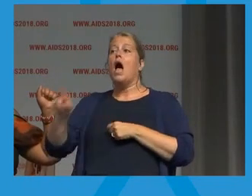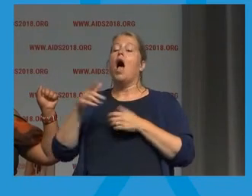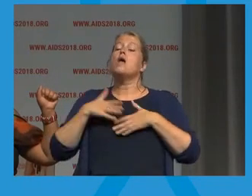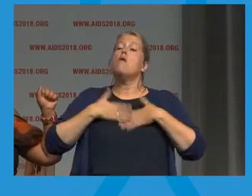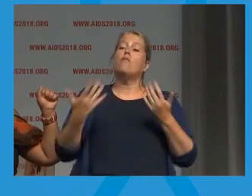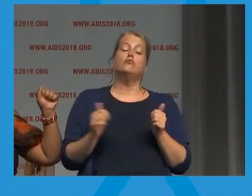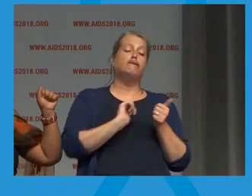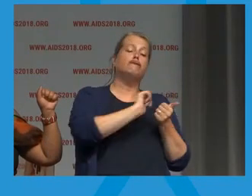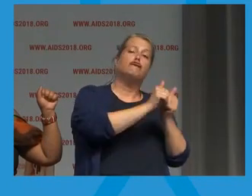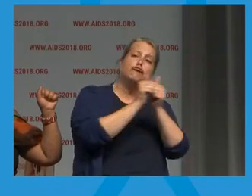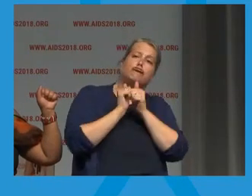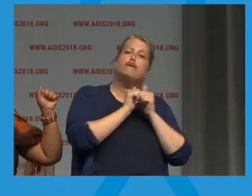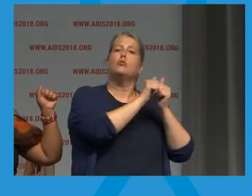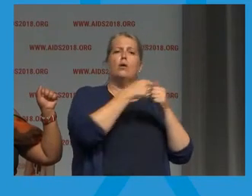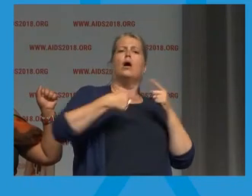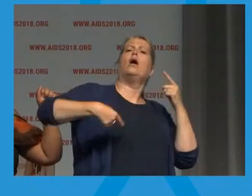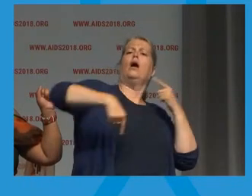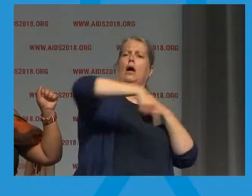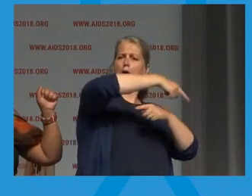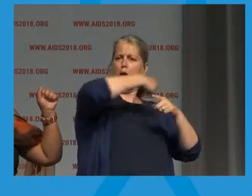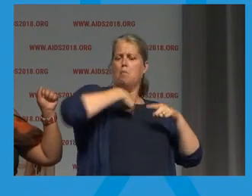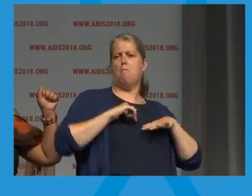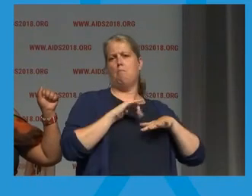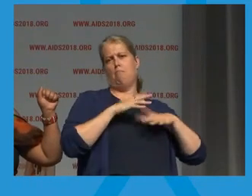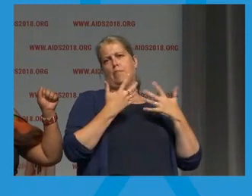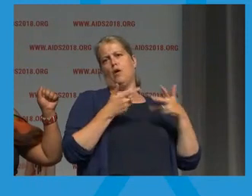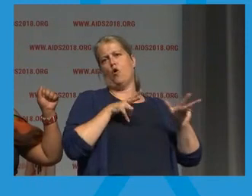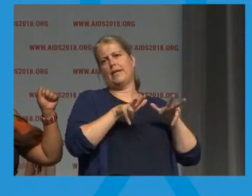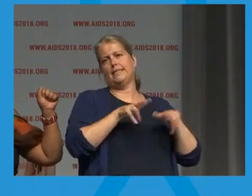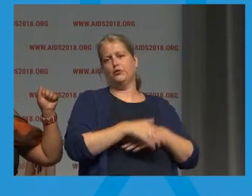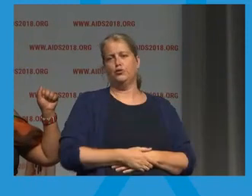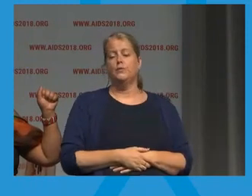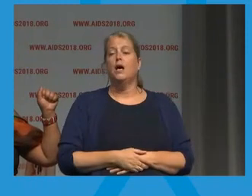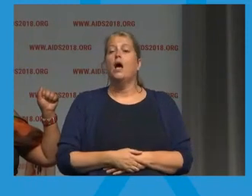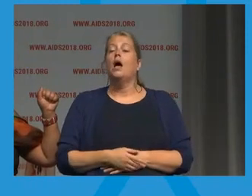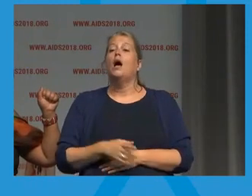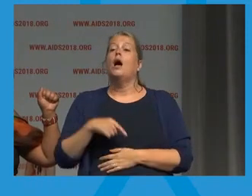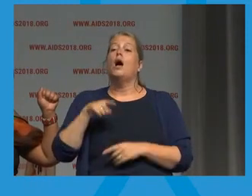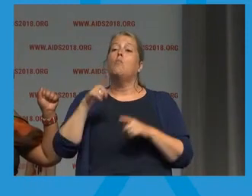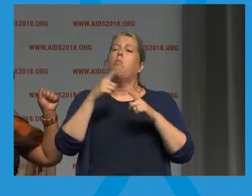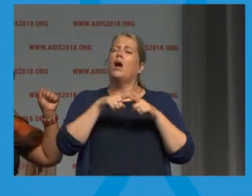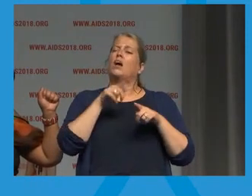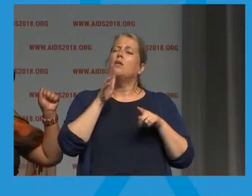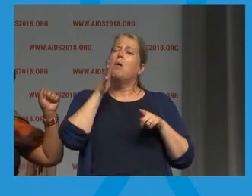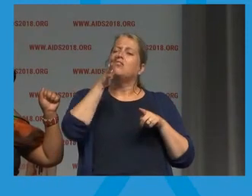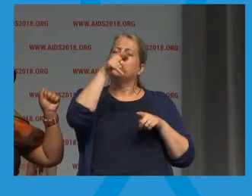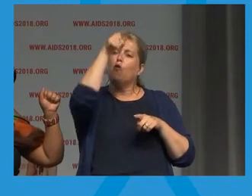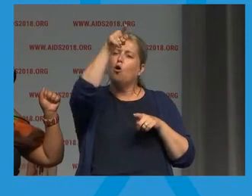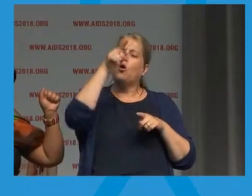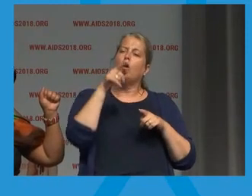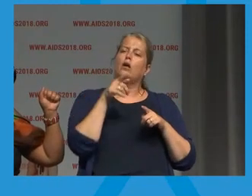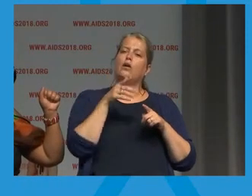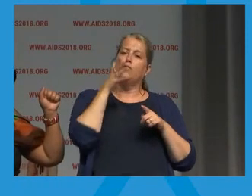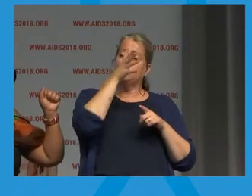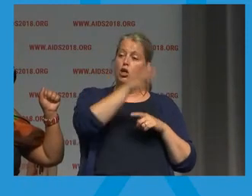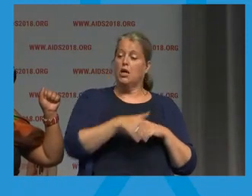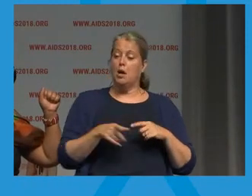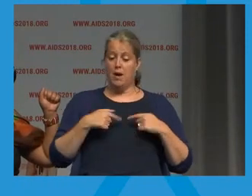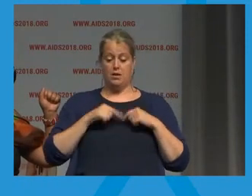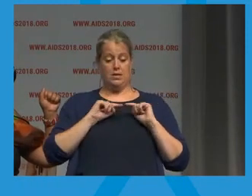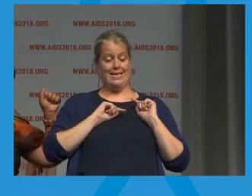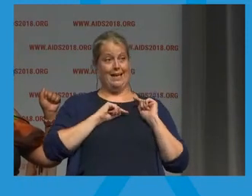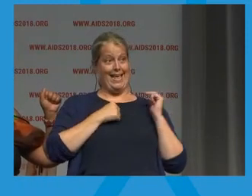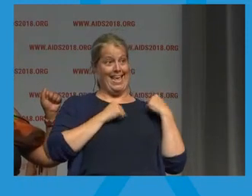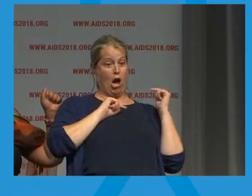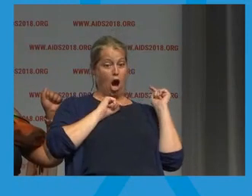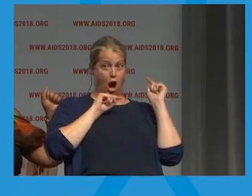at Sweat and Sisonke and Mother for the Future. I have faced several challenges on my way here, but each